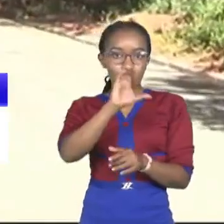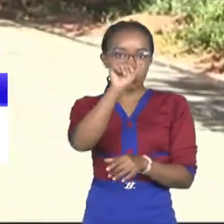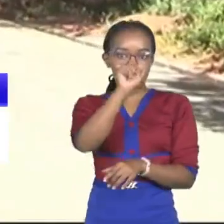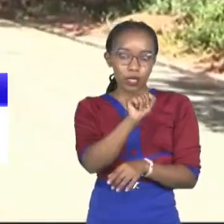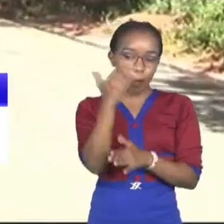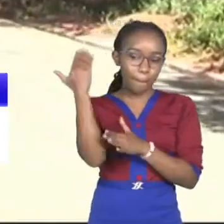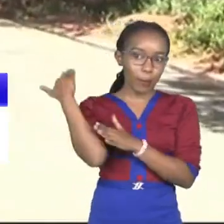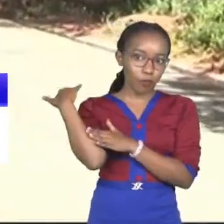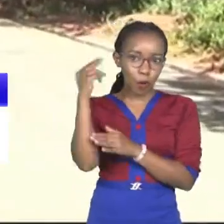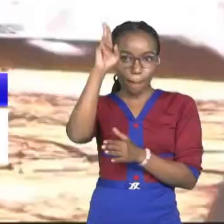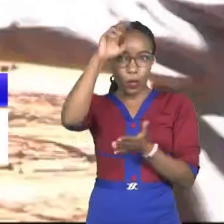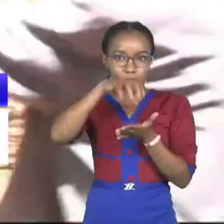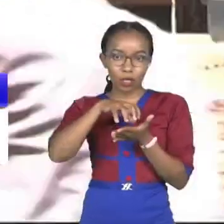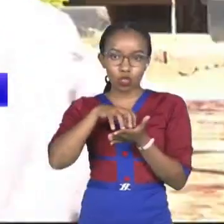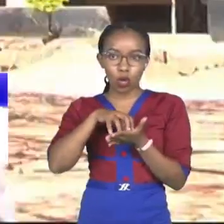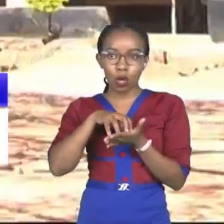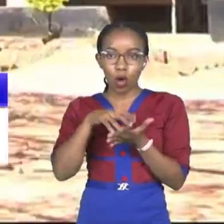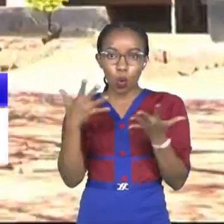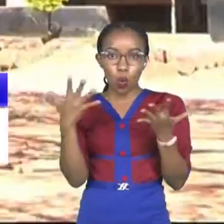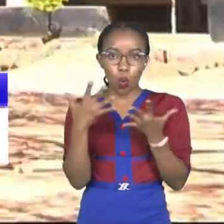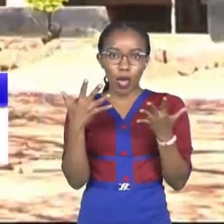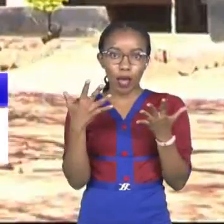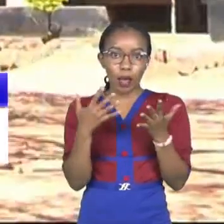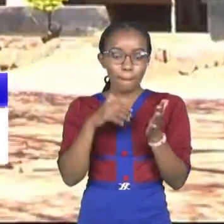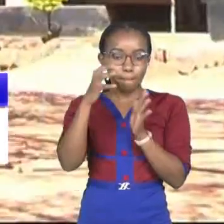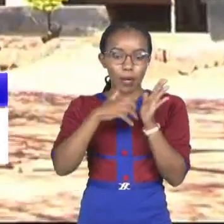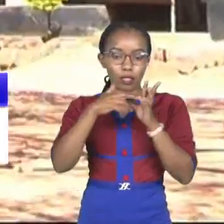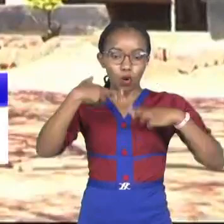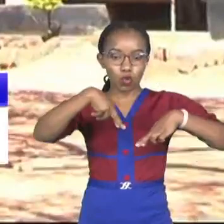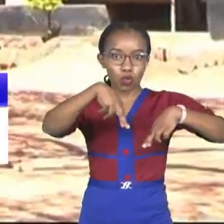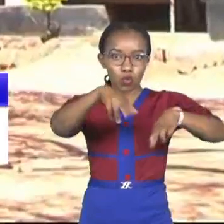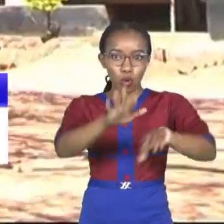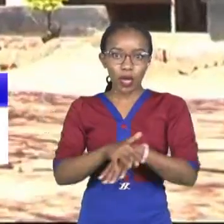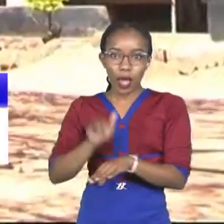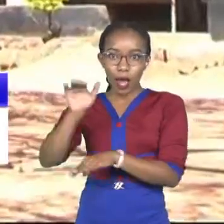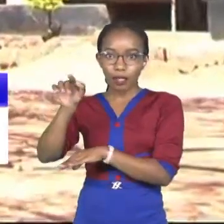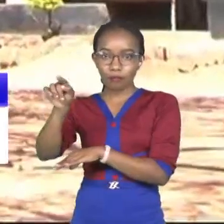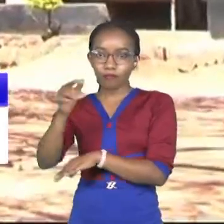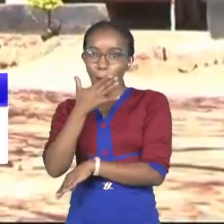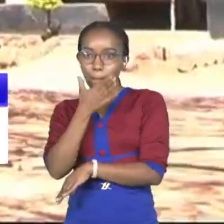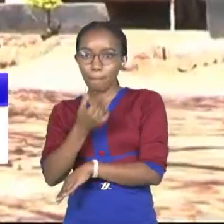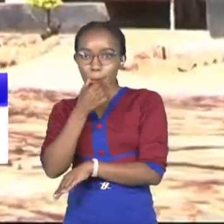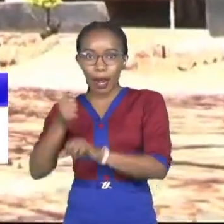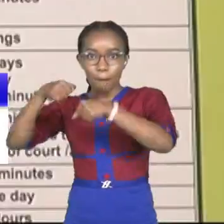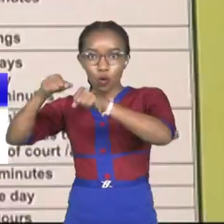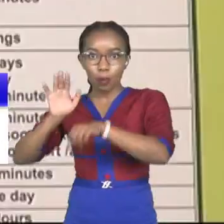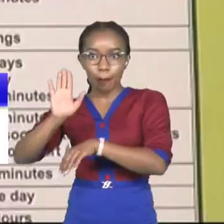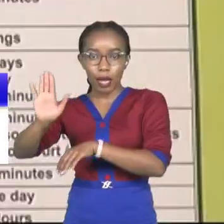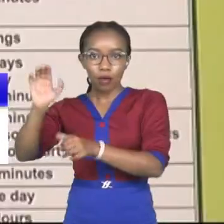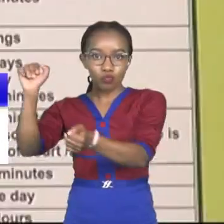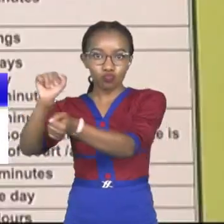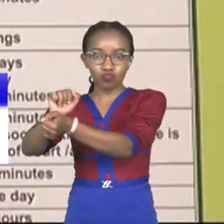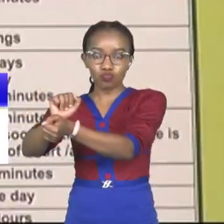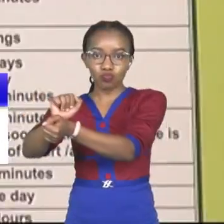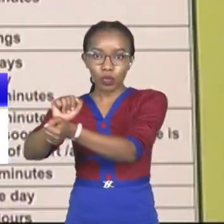newly elevated police station located along Water Machakos Road reportedly demanded from Mutuku, whose motorbike had been